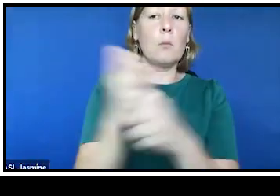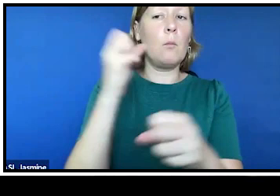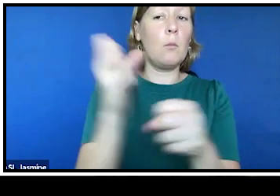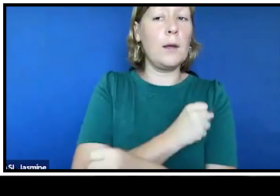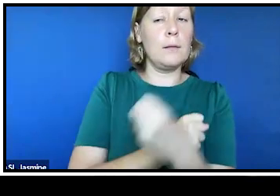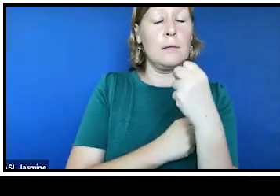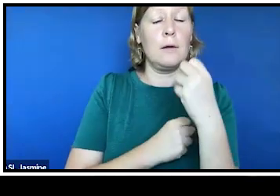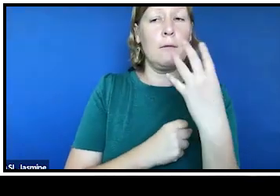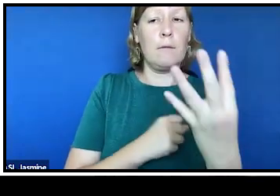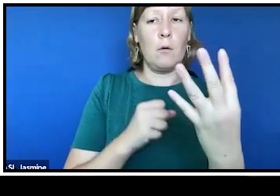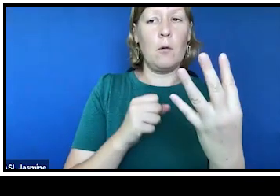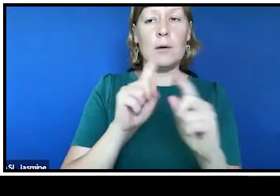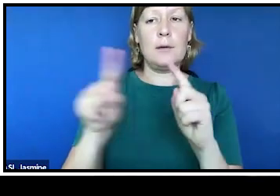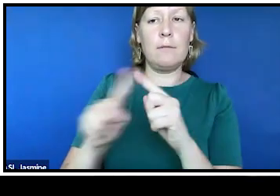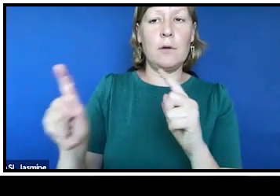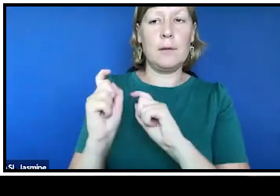incentive to apply.